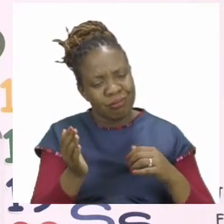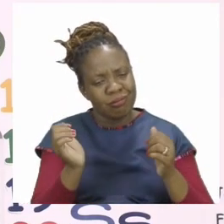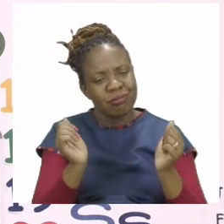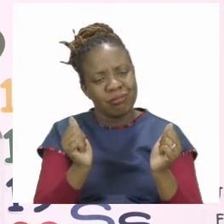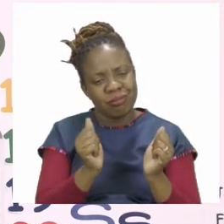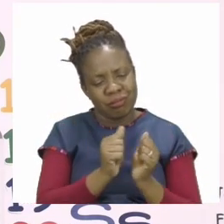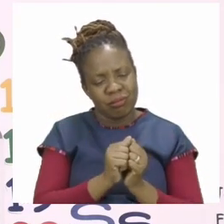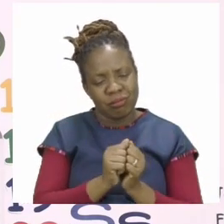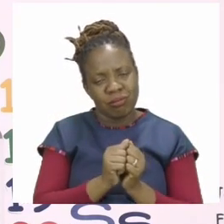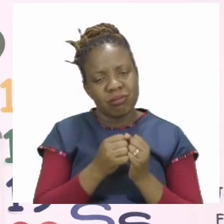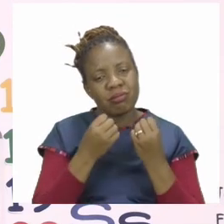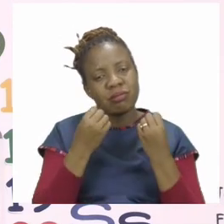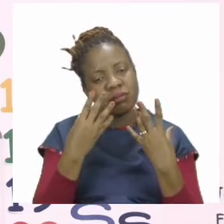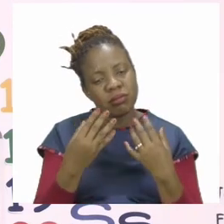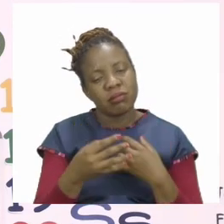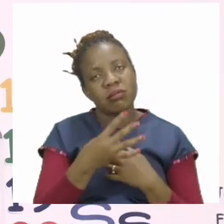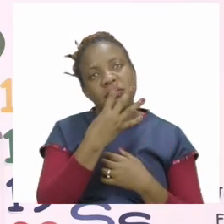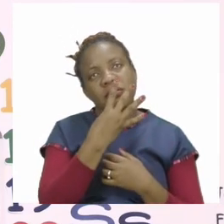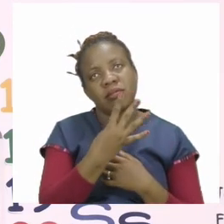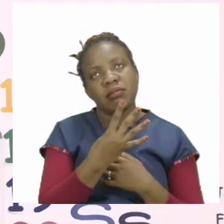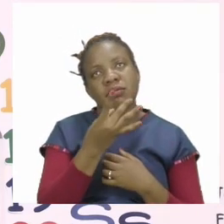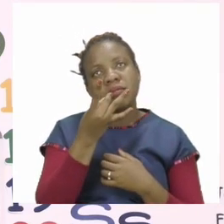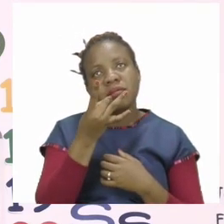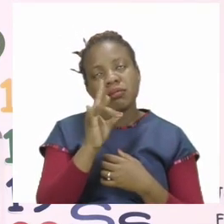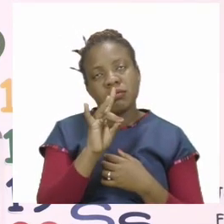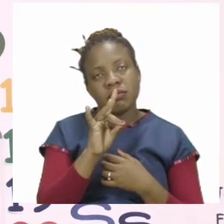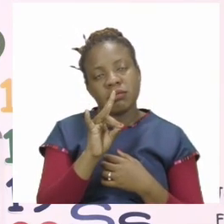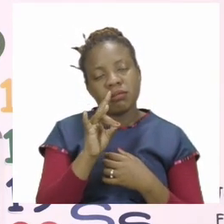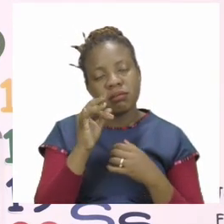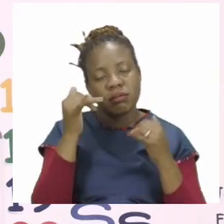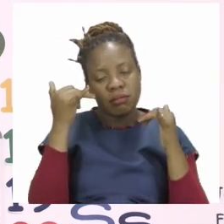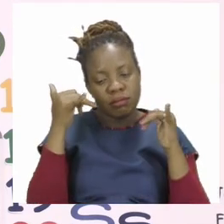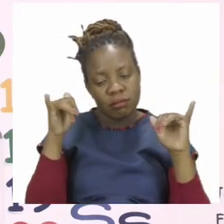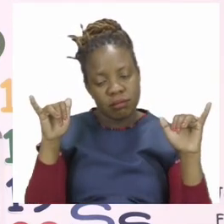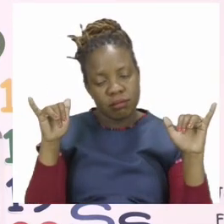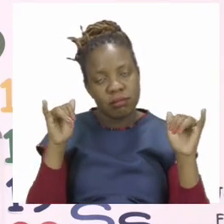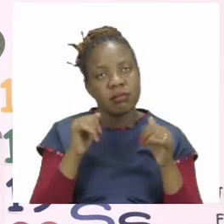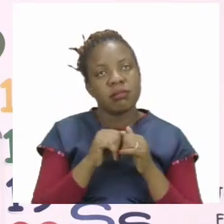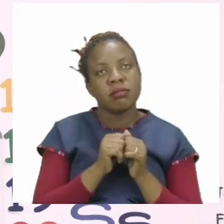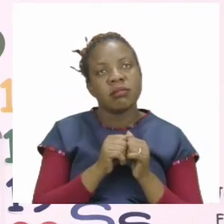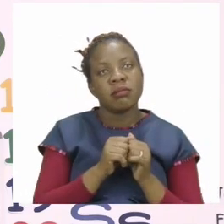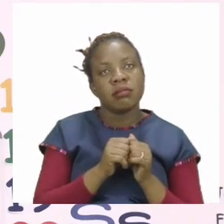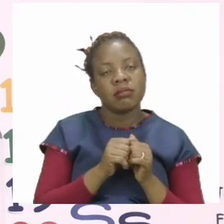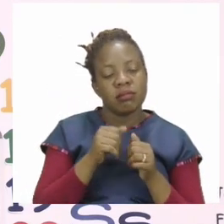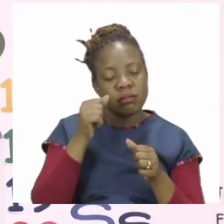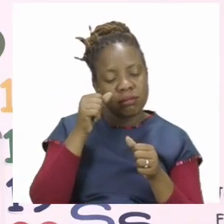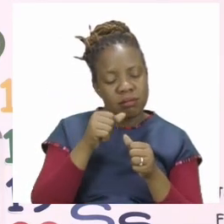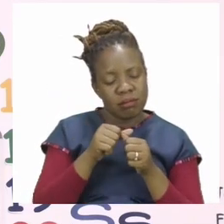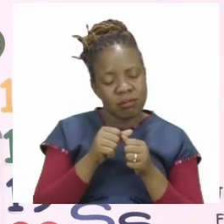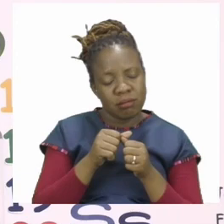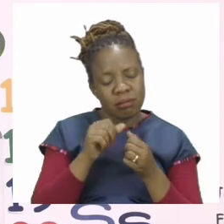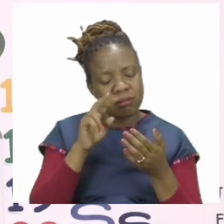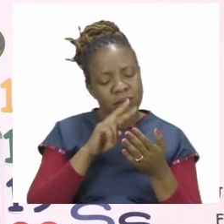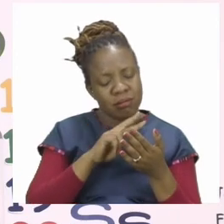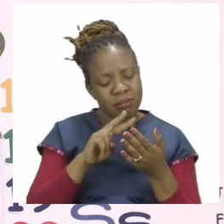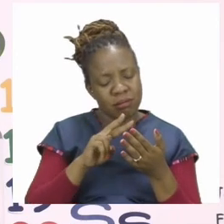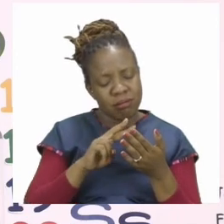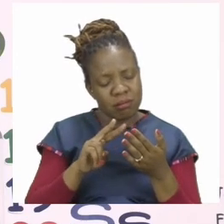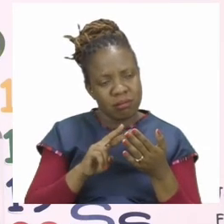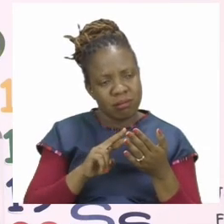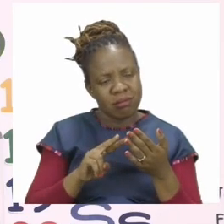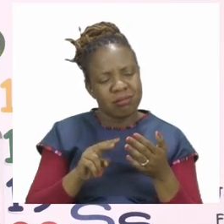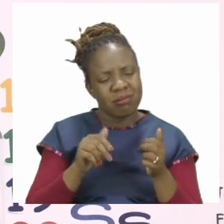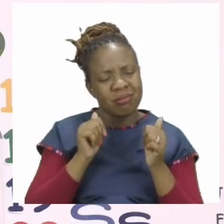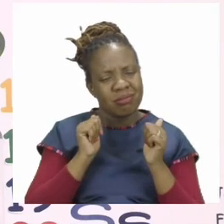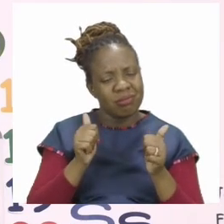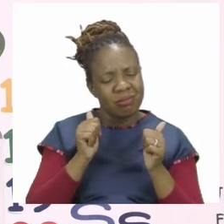48 cattle. Right. Remember, carefully read through your word sums to see whether